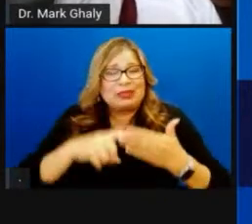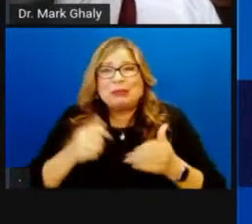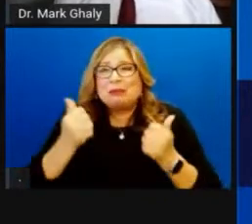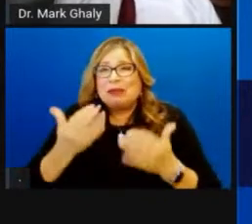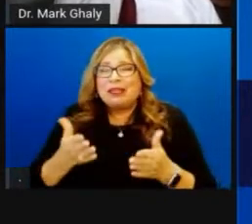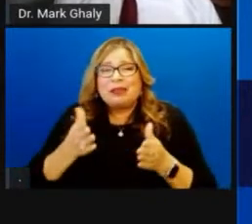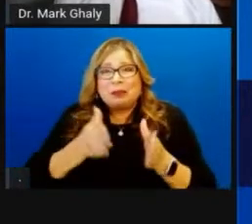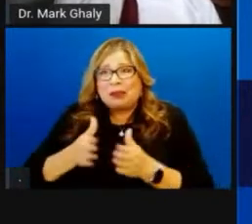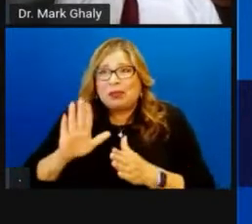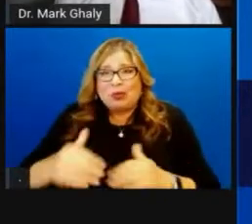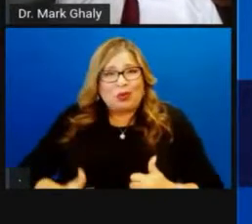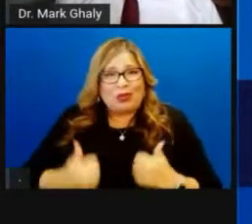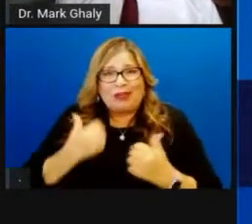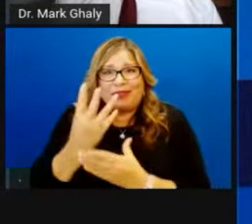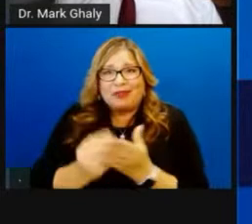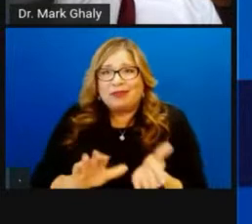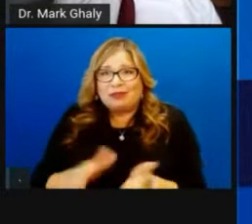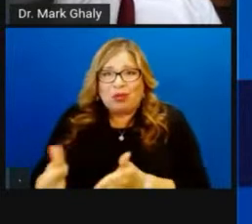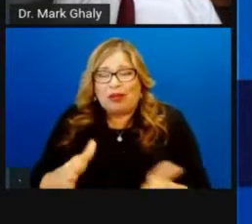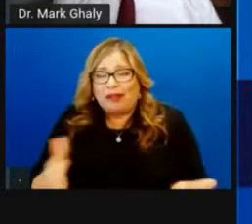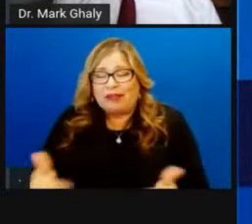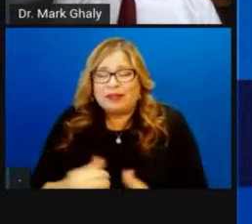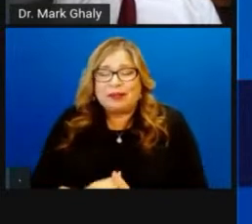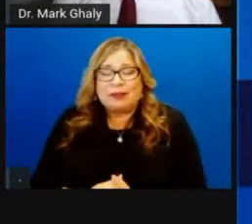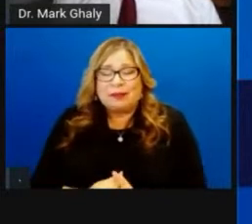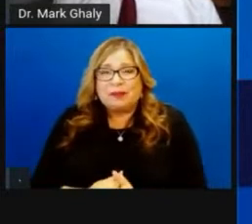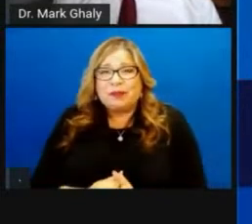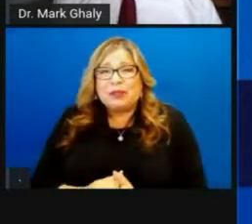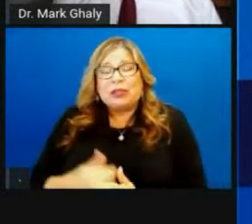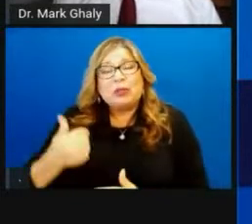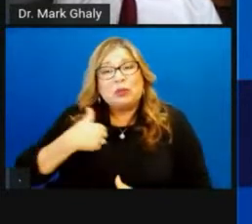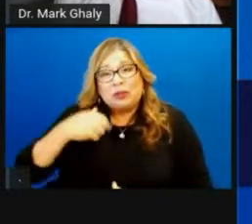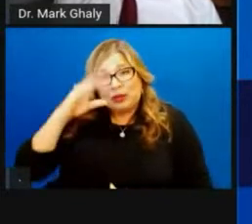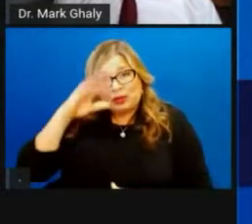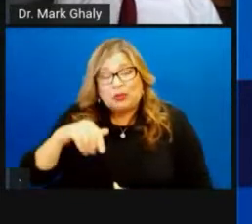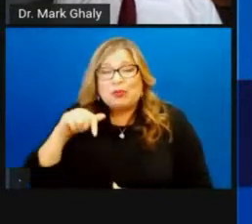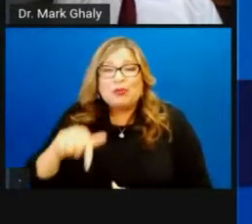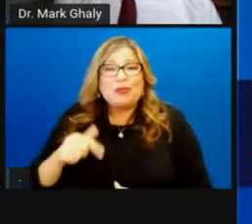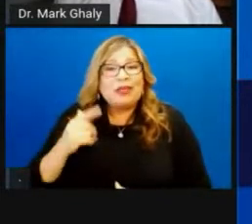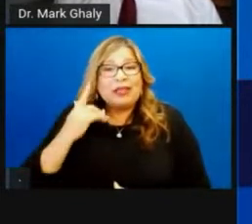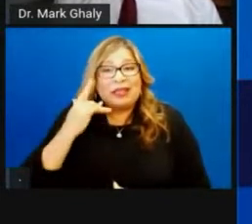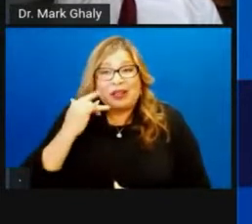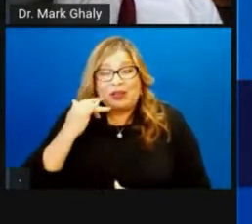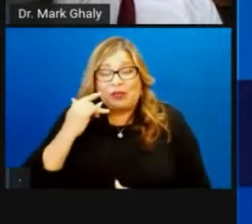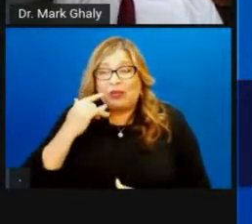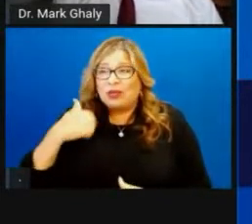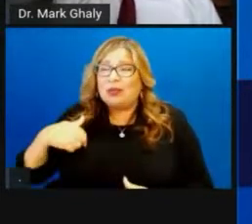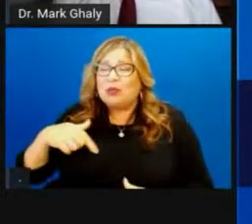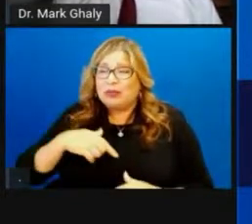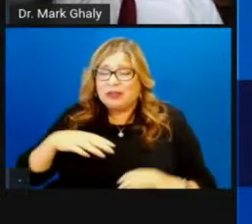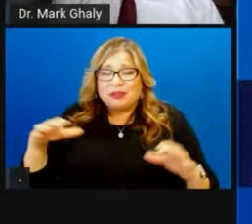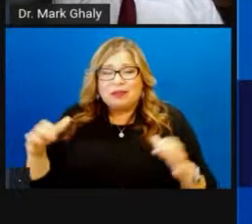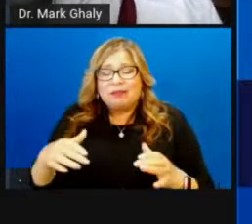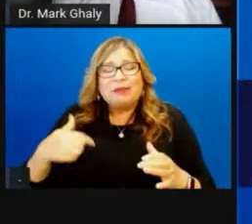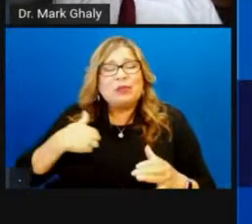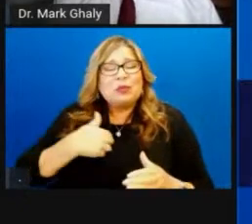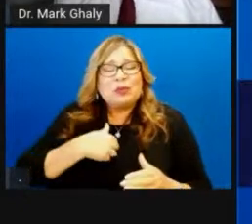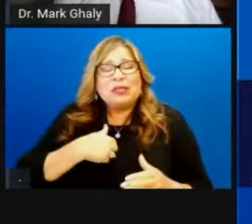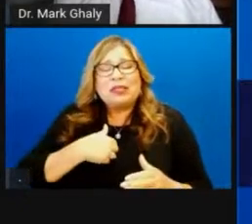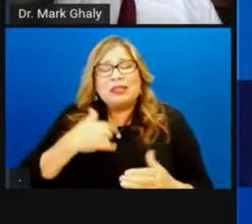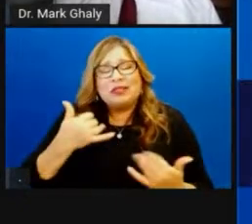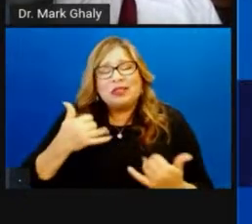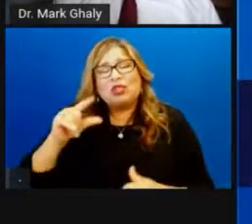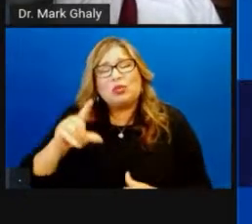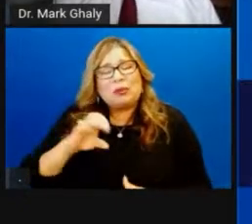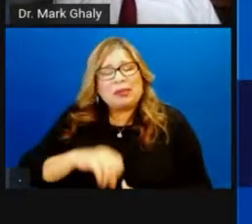despite those efforts that have really put California collectively in a place that in some ways we should be proud of the efforts.